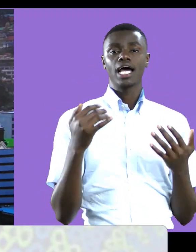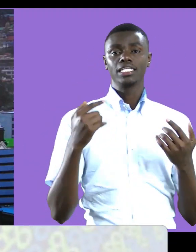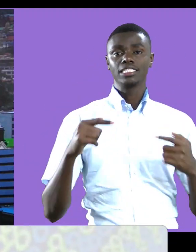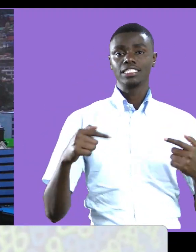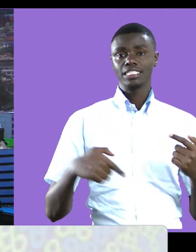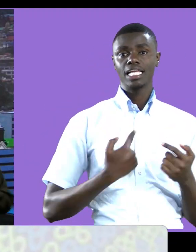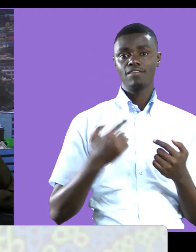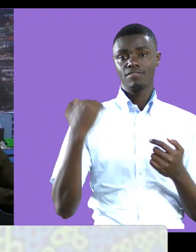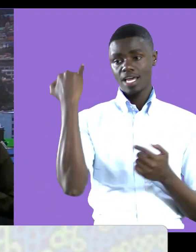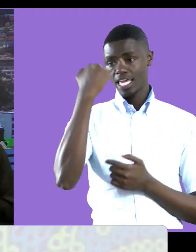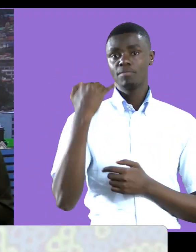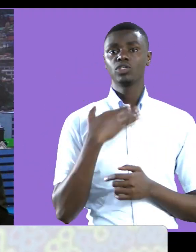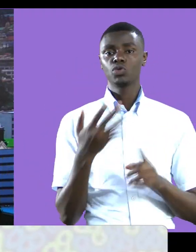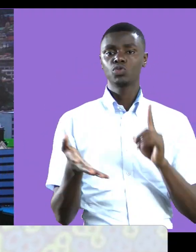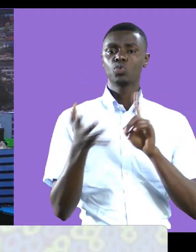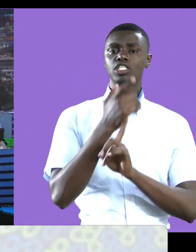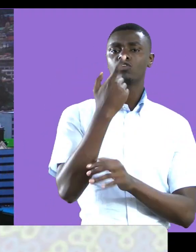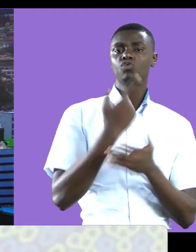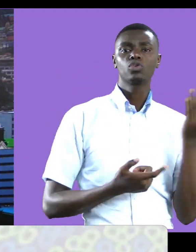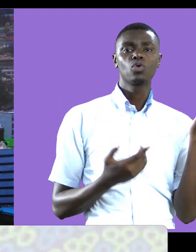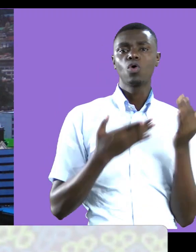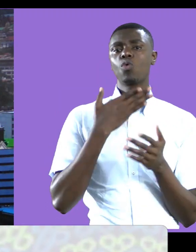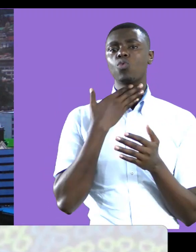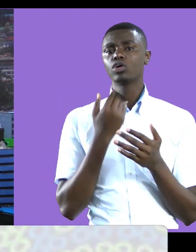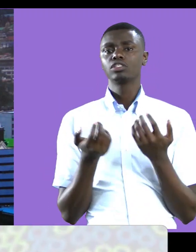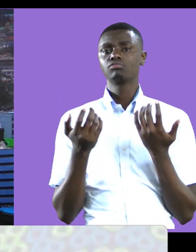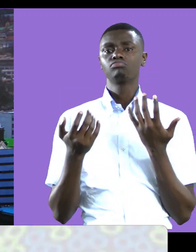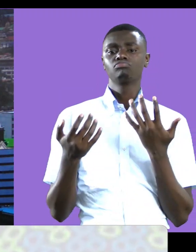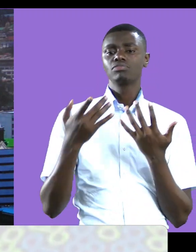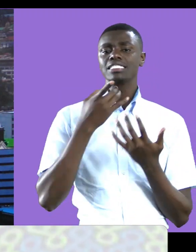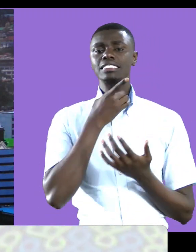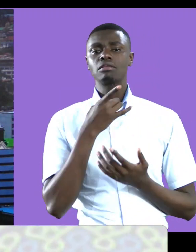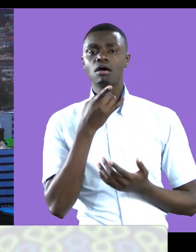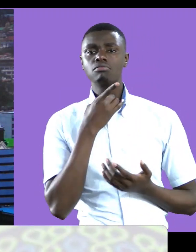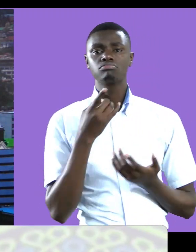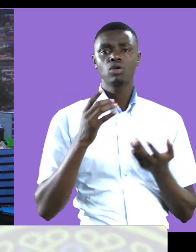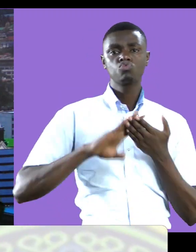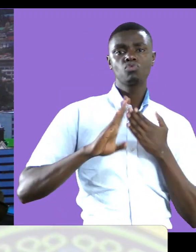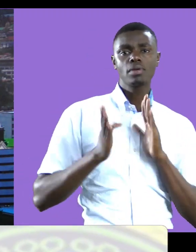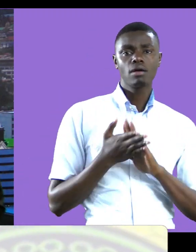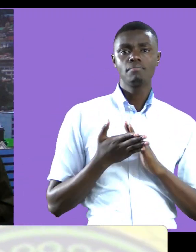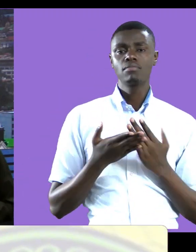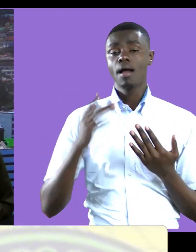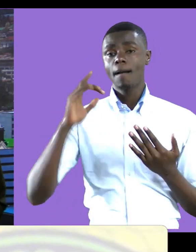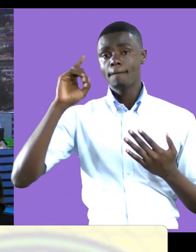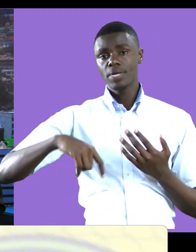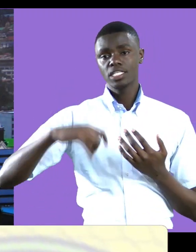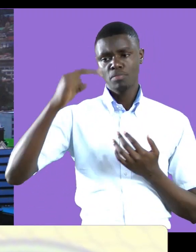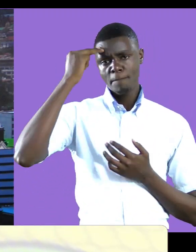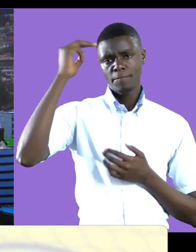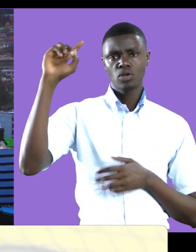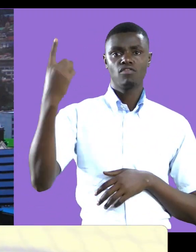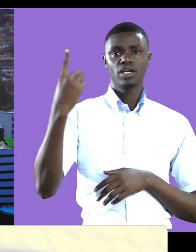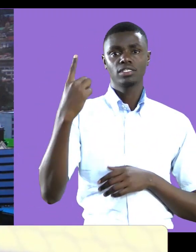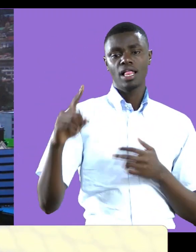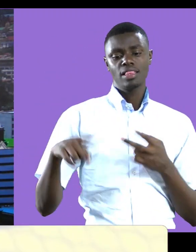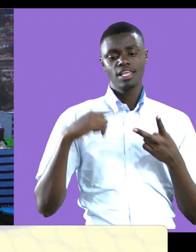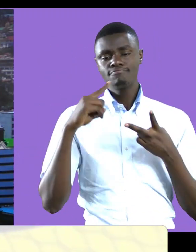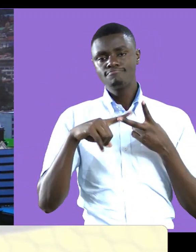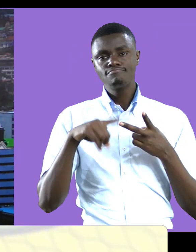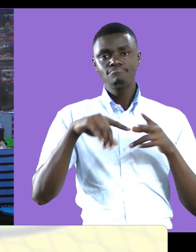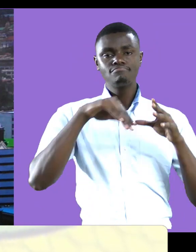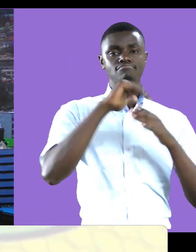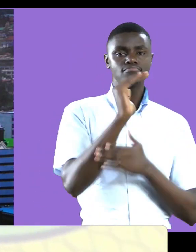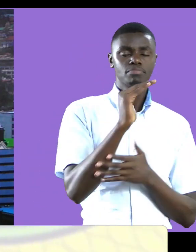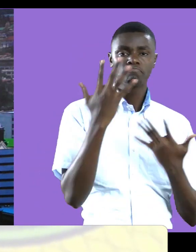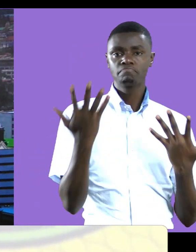want to achieve or what you want to get or what desire to be, yani eh, lazima ikuwe mental kwanza, alafu external na pale sasa ndio sababu